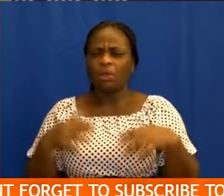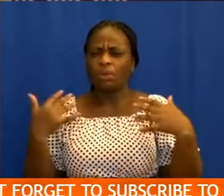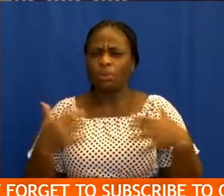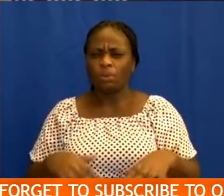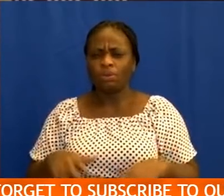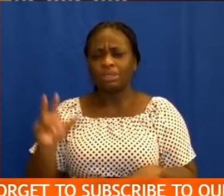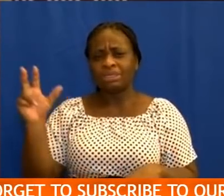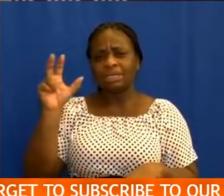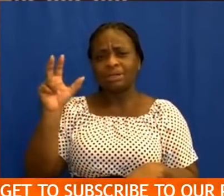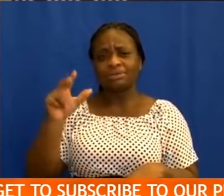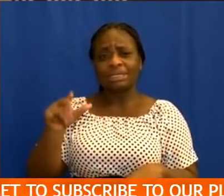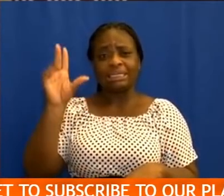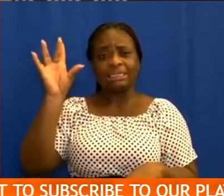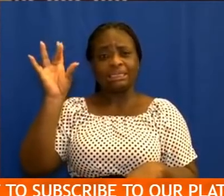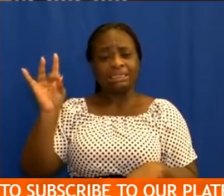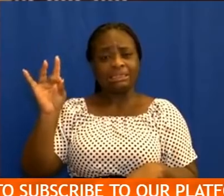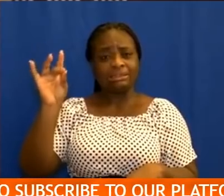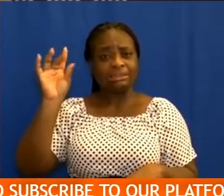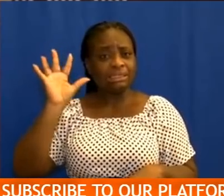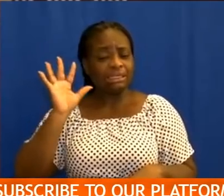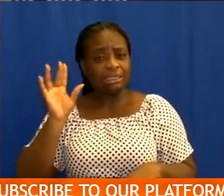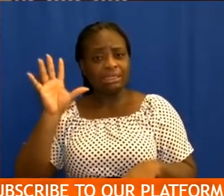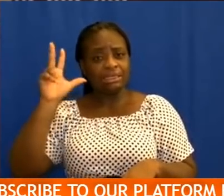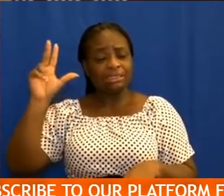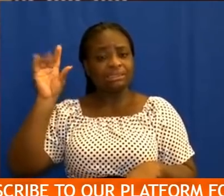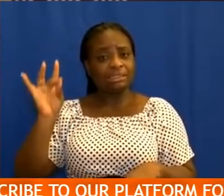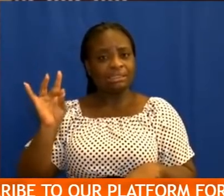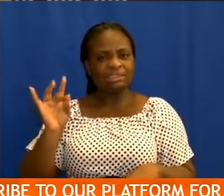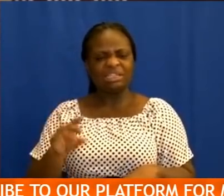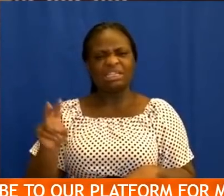from 338 persons to